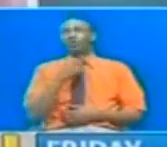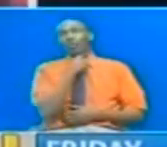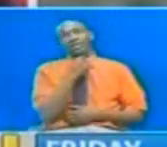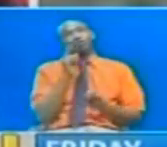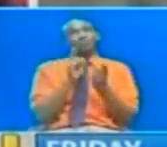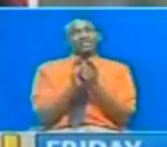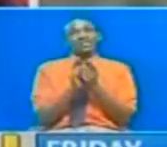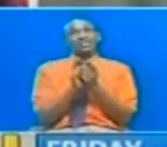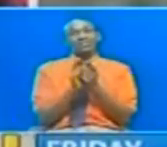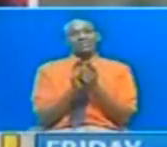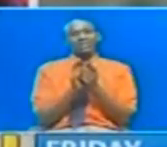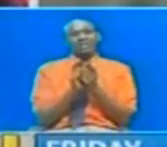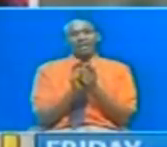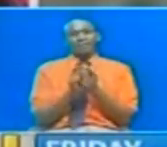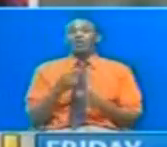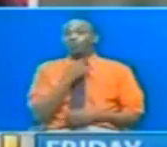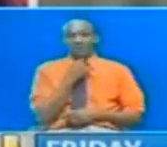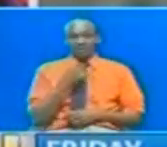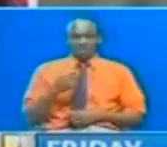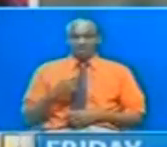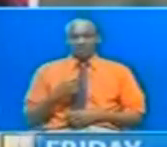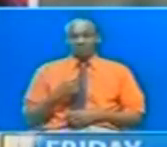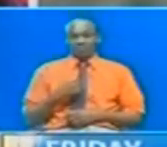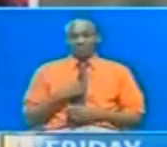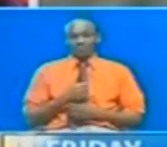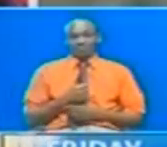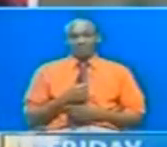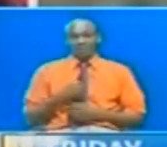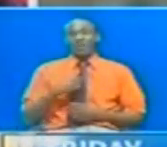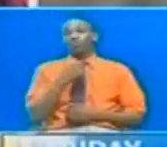kumit. Neza taka tu kusonga kwa